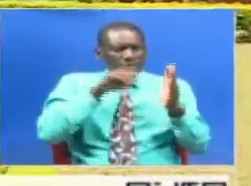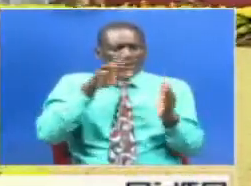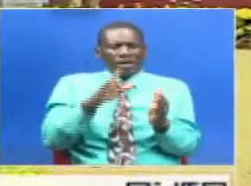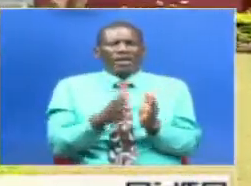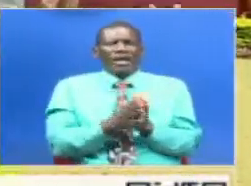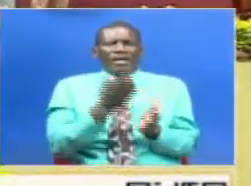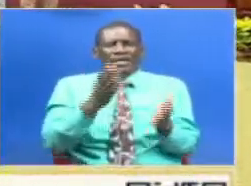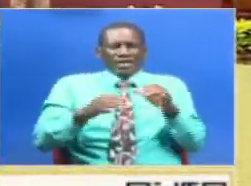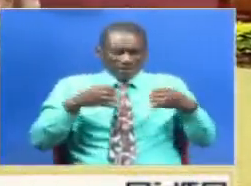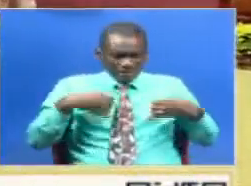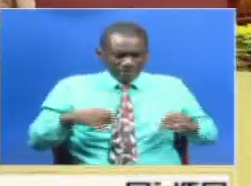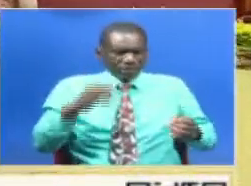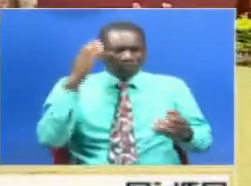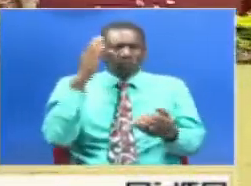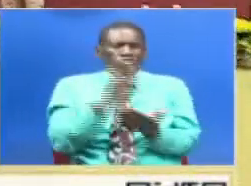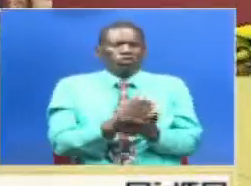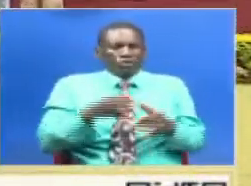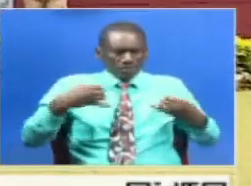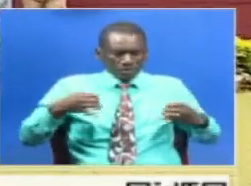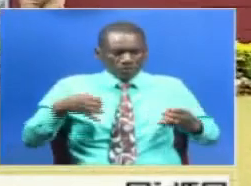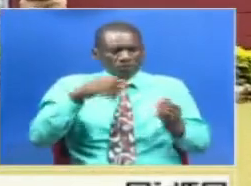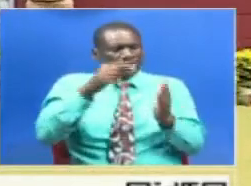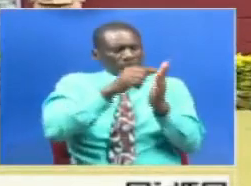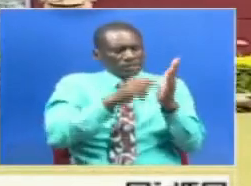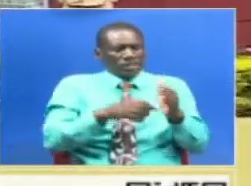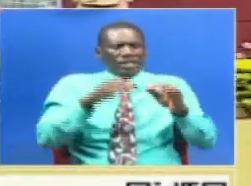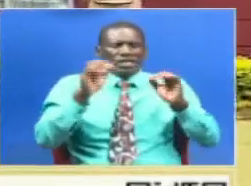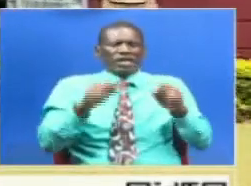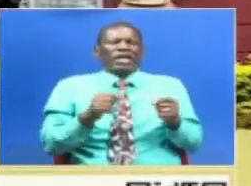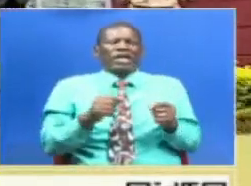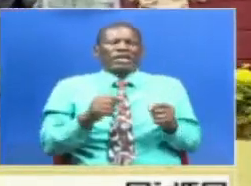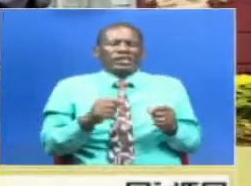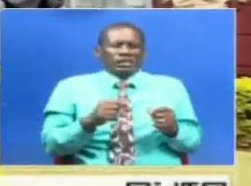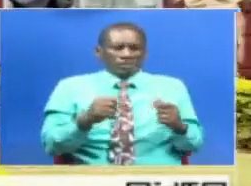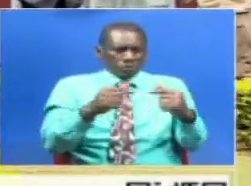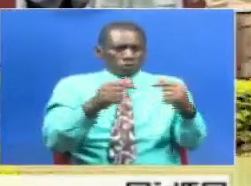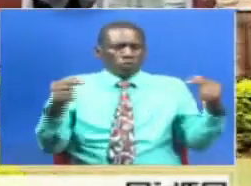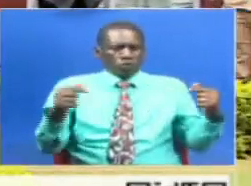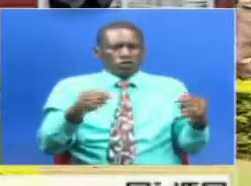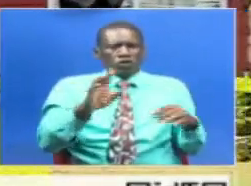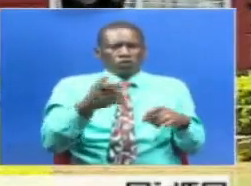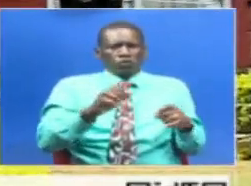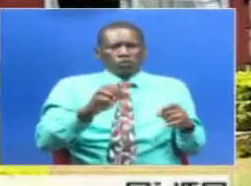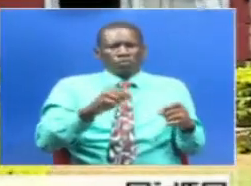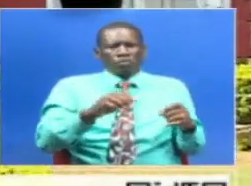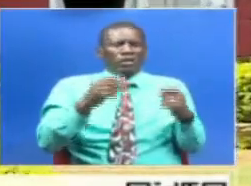any attempts to stop its implementation may be met with brute opposition from